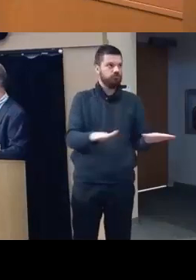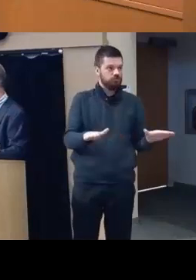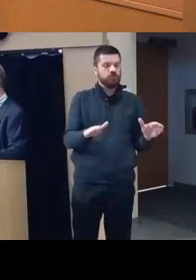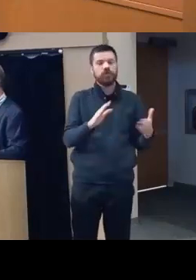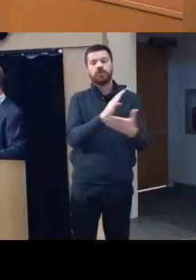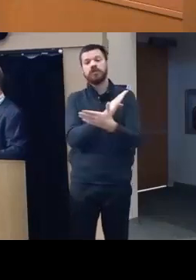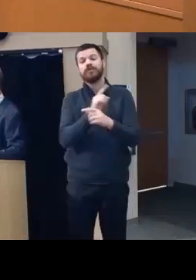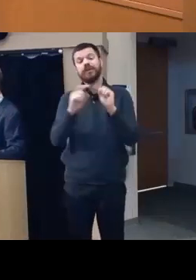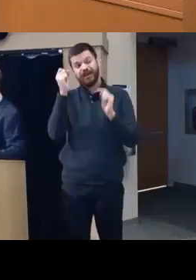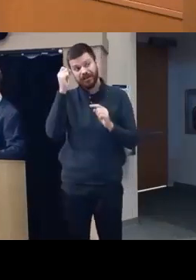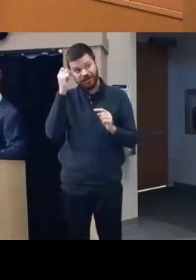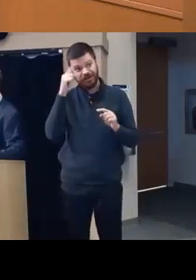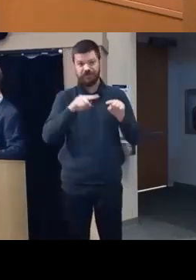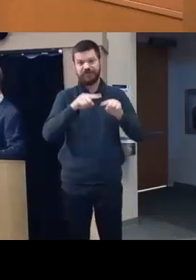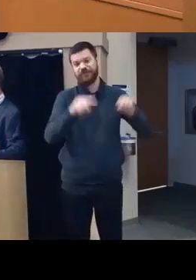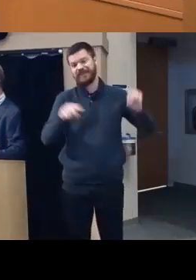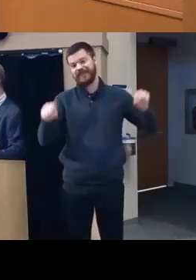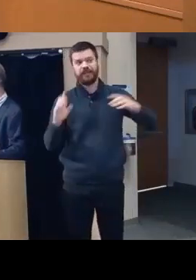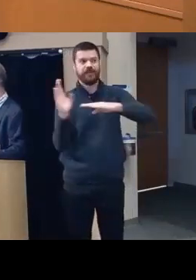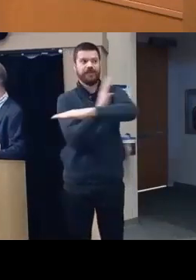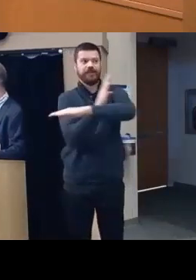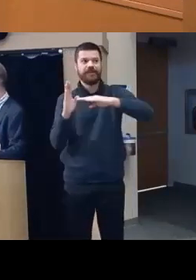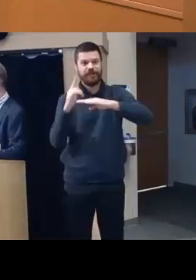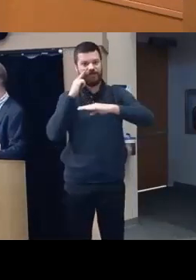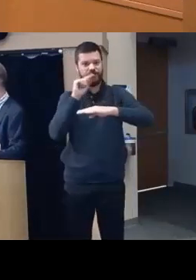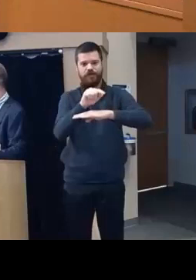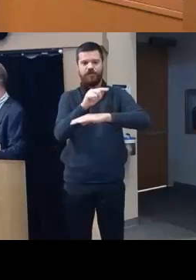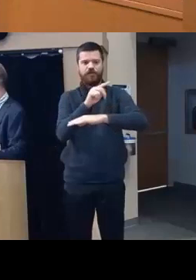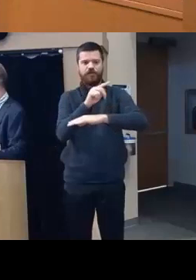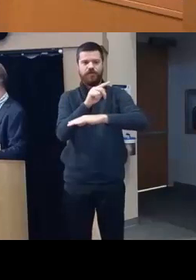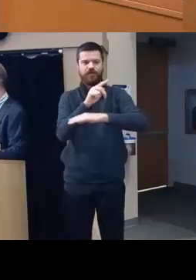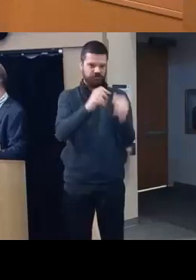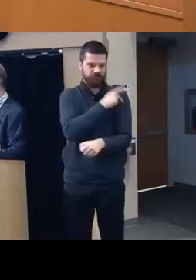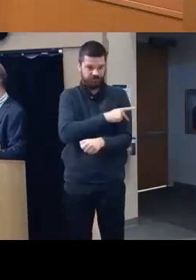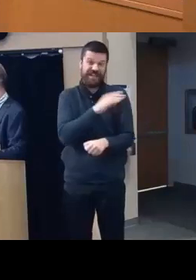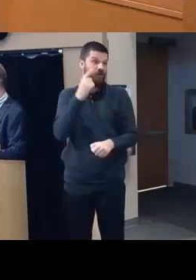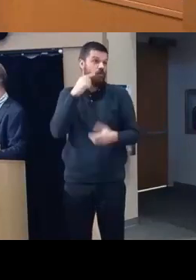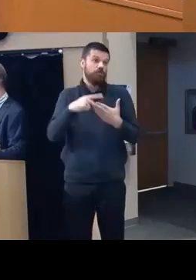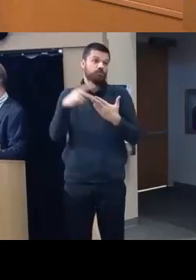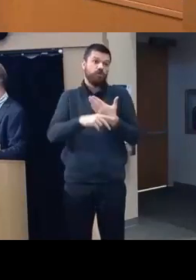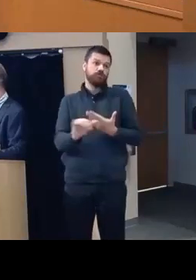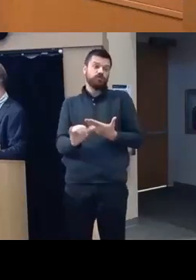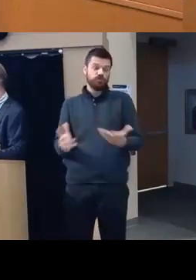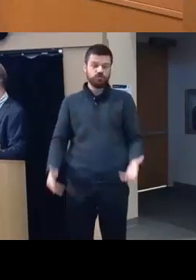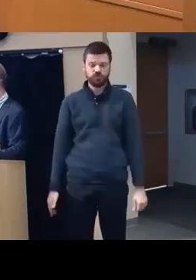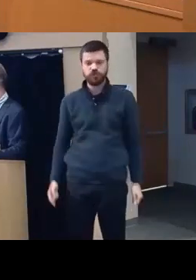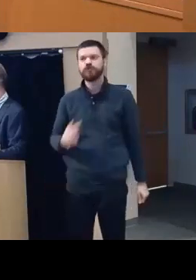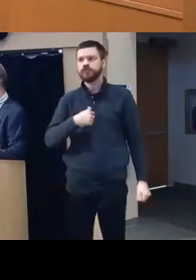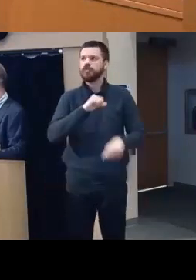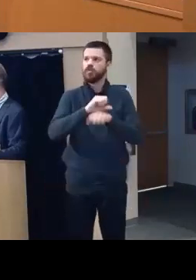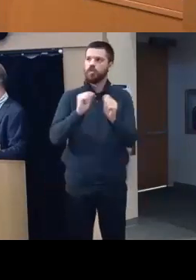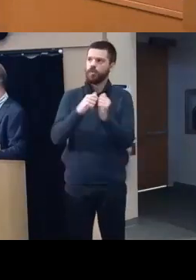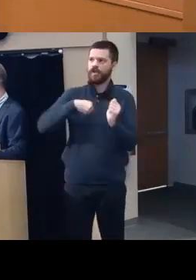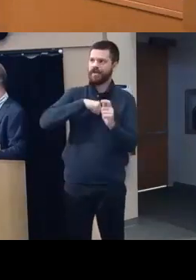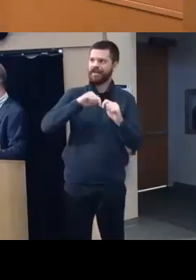But there is a lot of variability in what that means for individual patients and even individual programs. And so we're working with our team